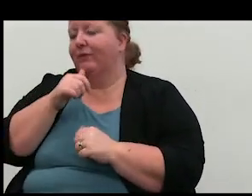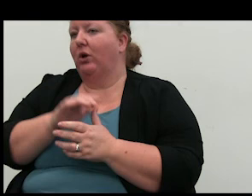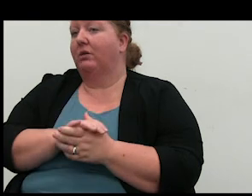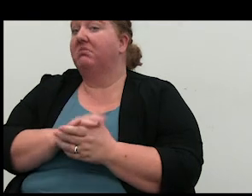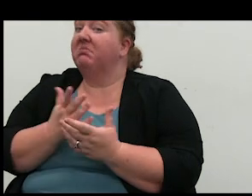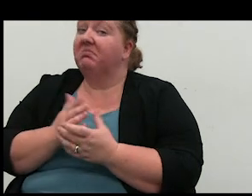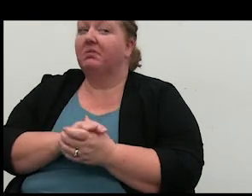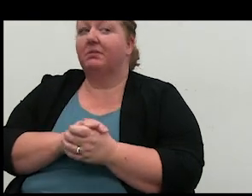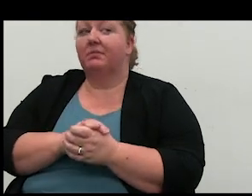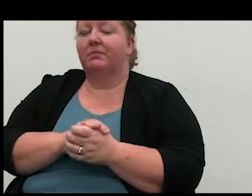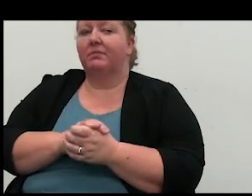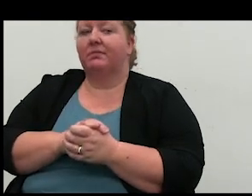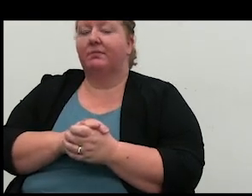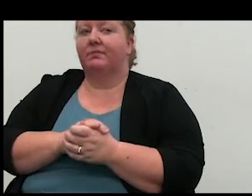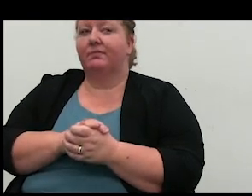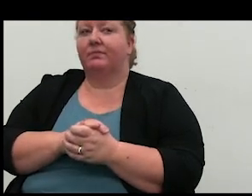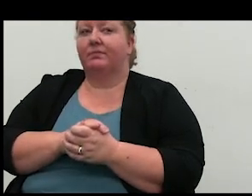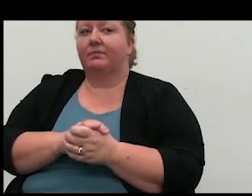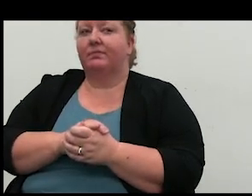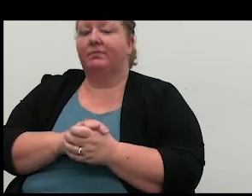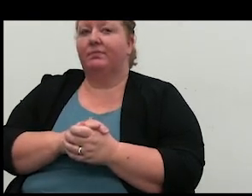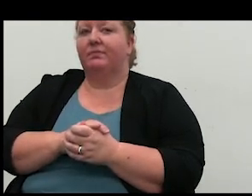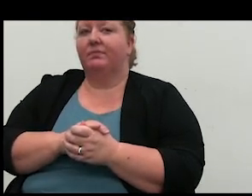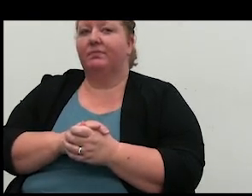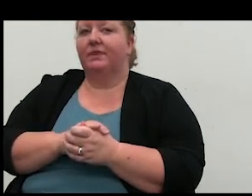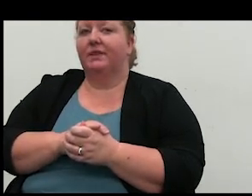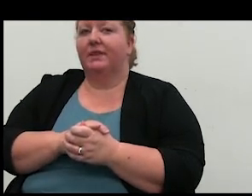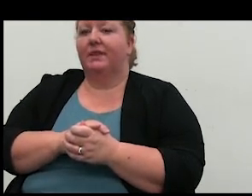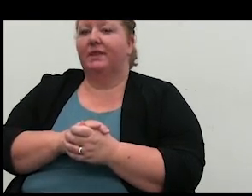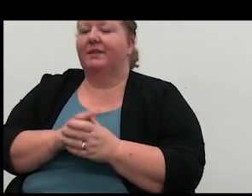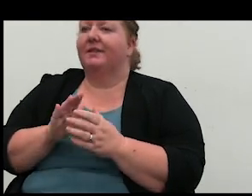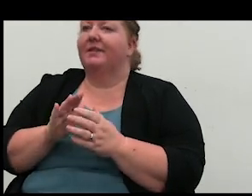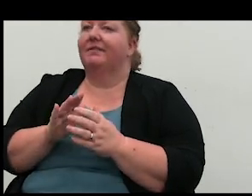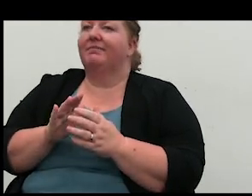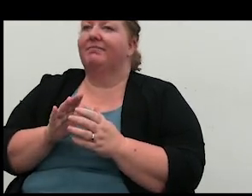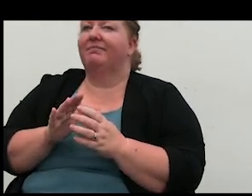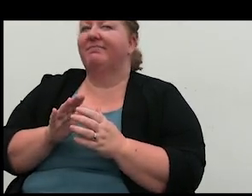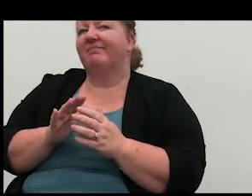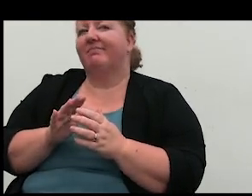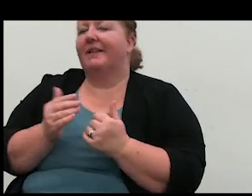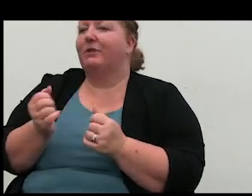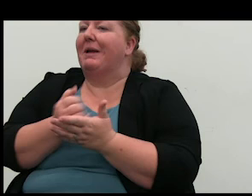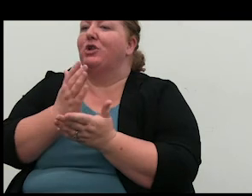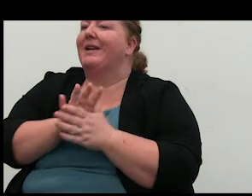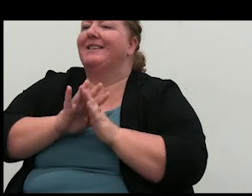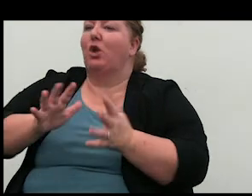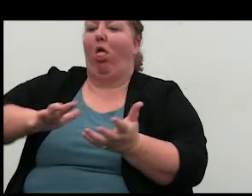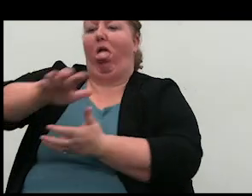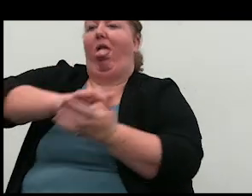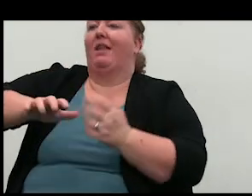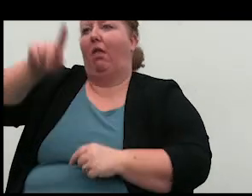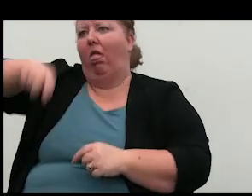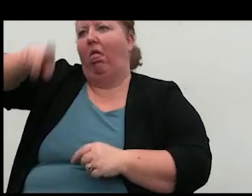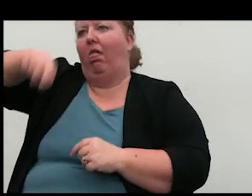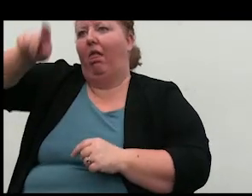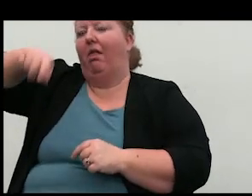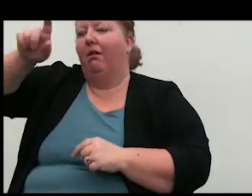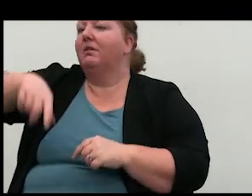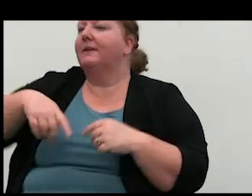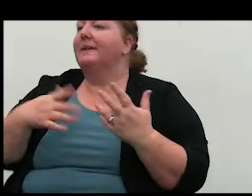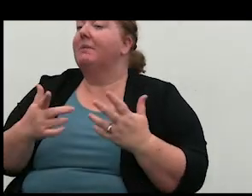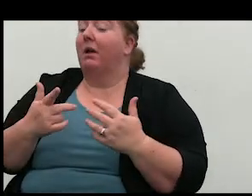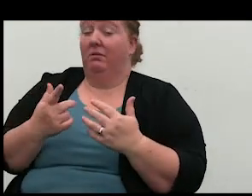Although again, as long as it's not too complicated, so you don't have to spend ages scrolling through. But I think the other thing is just